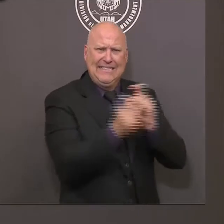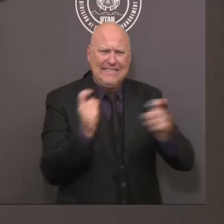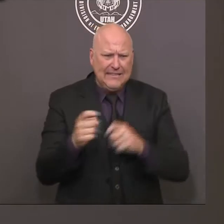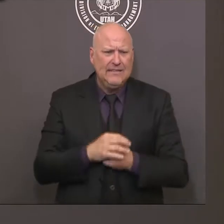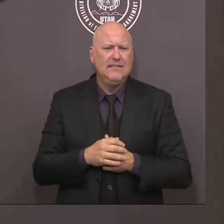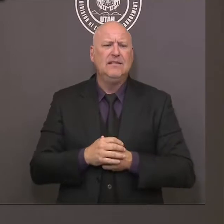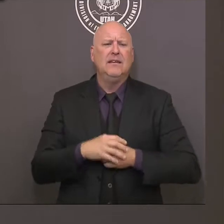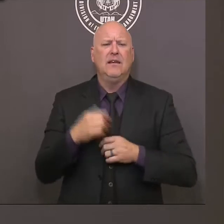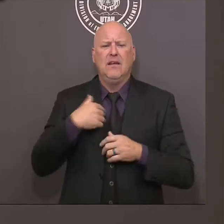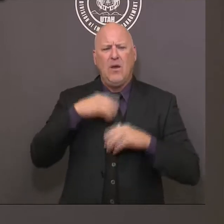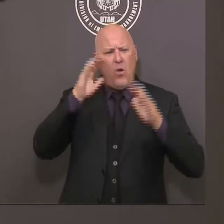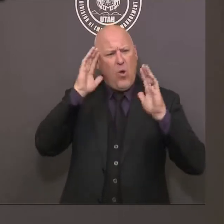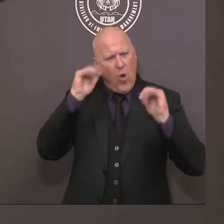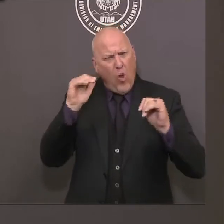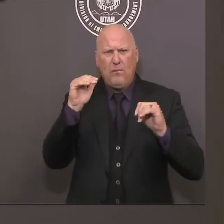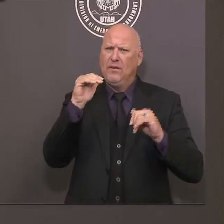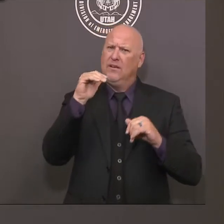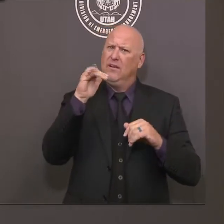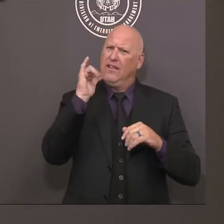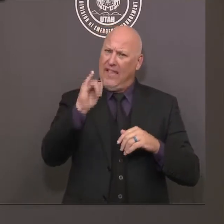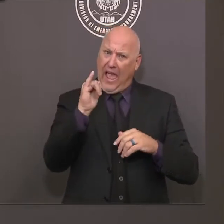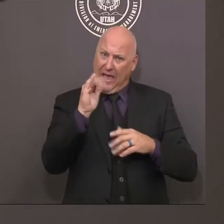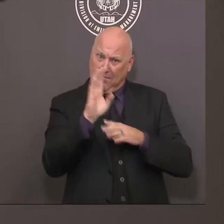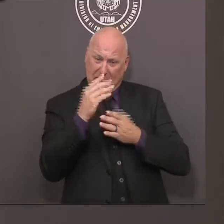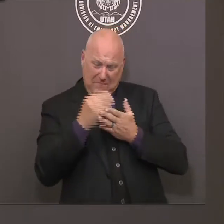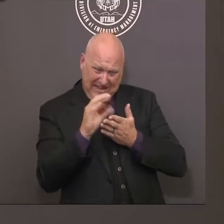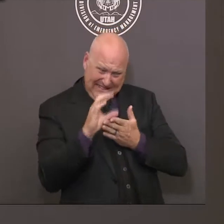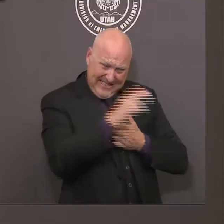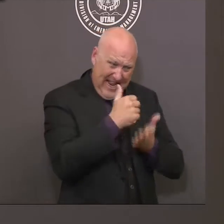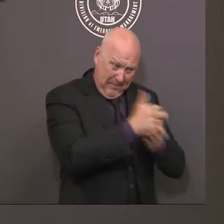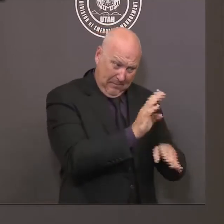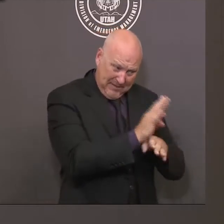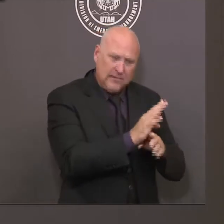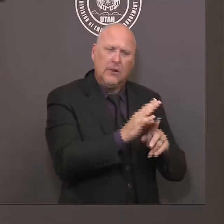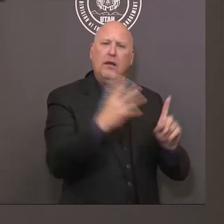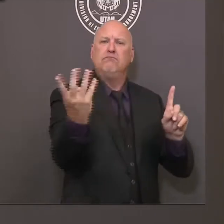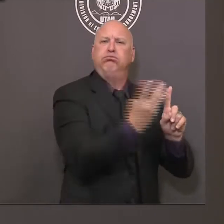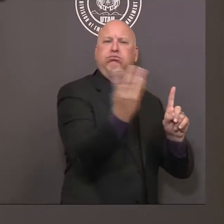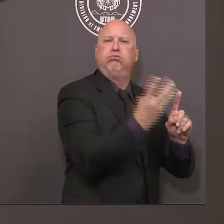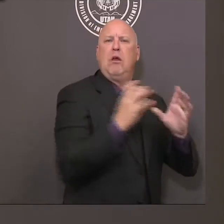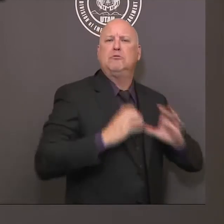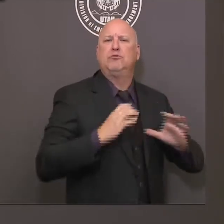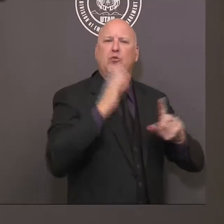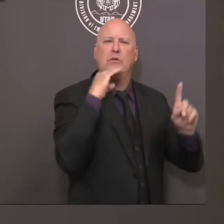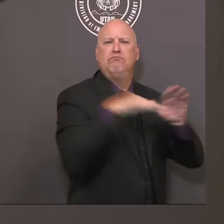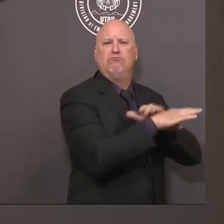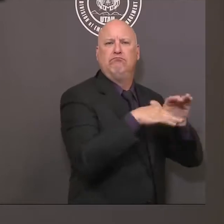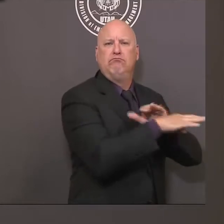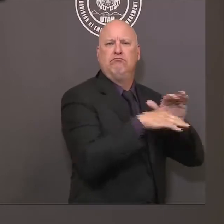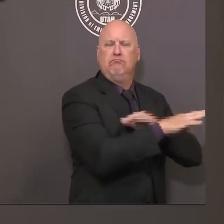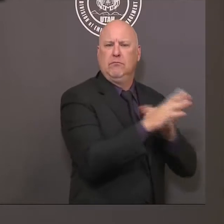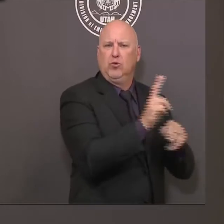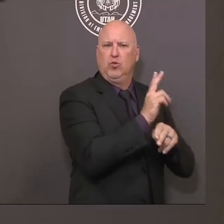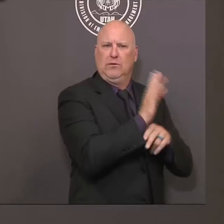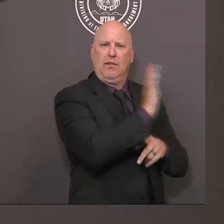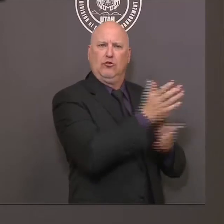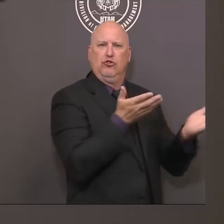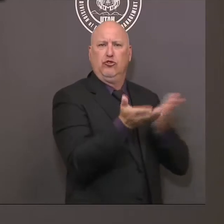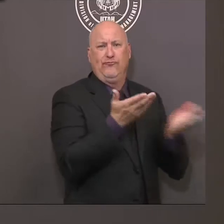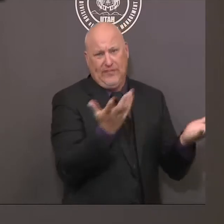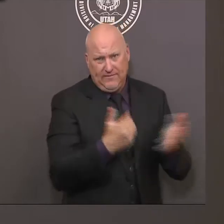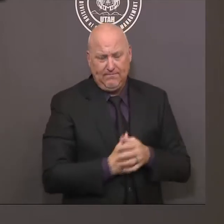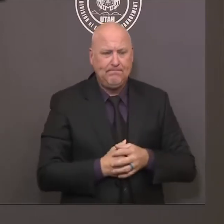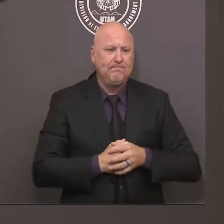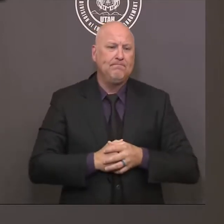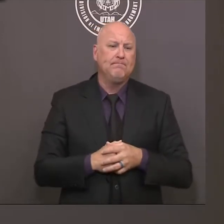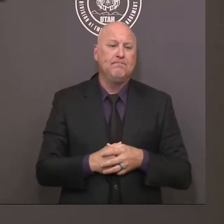in this version of the Utah Leads Together plan. This bill from Representative Spenlove and Senator Herbert creates the